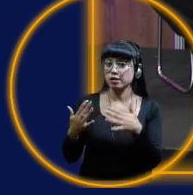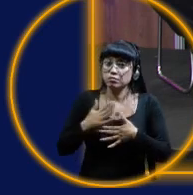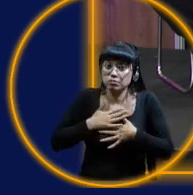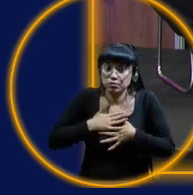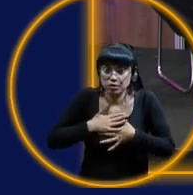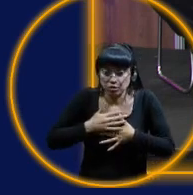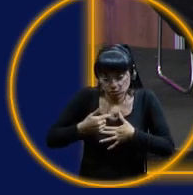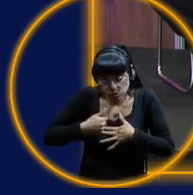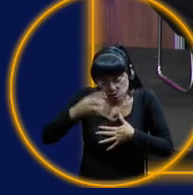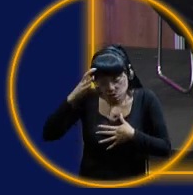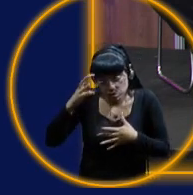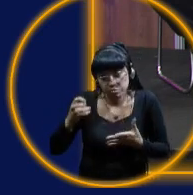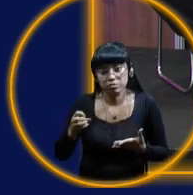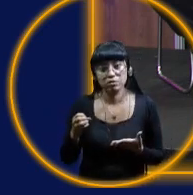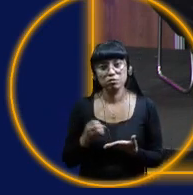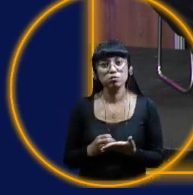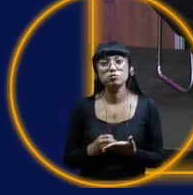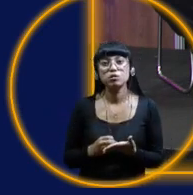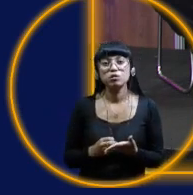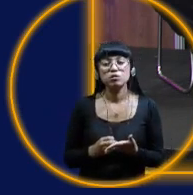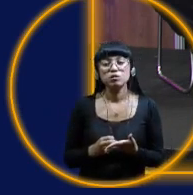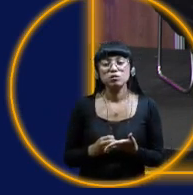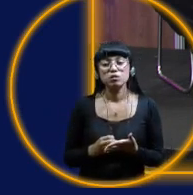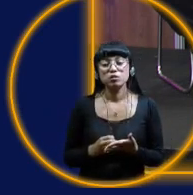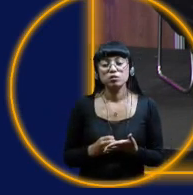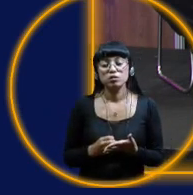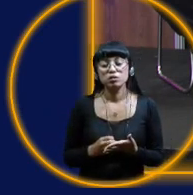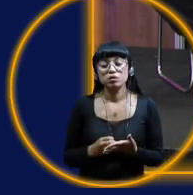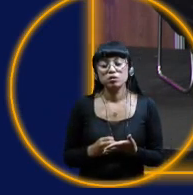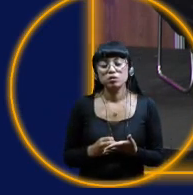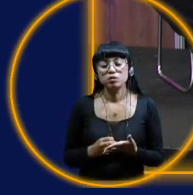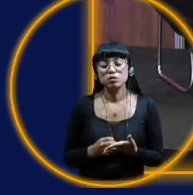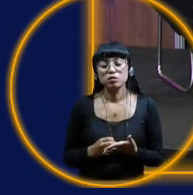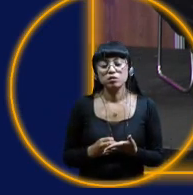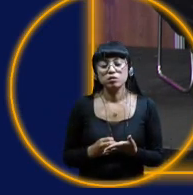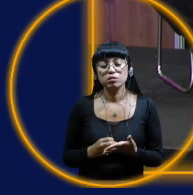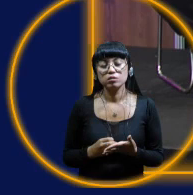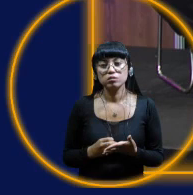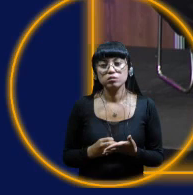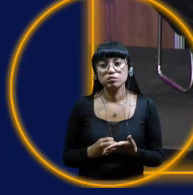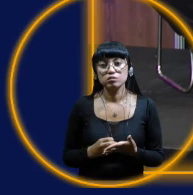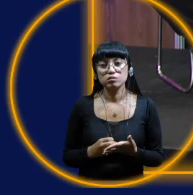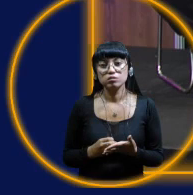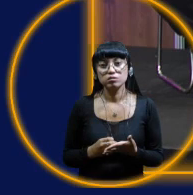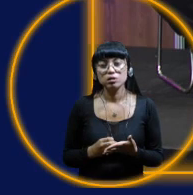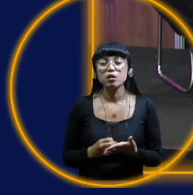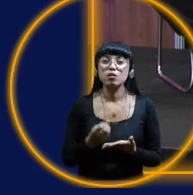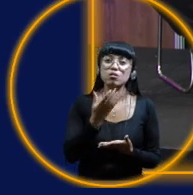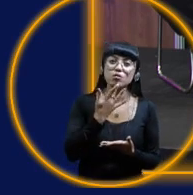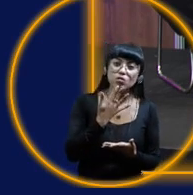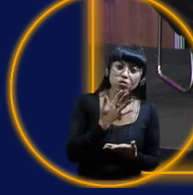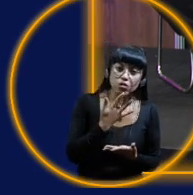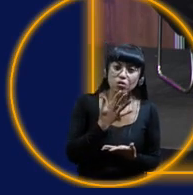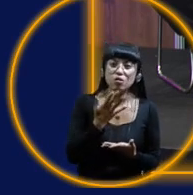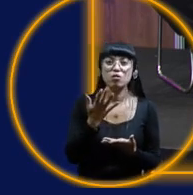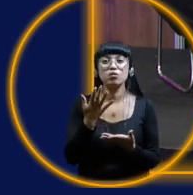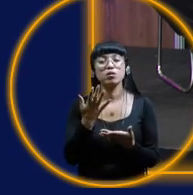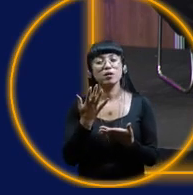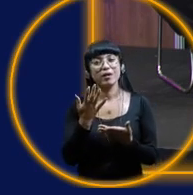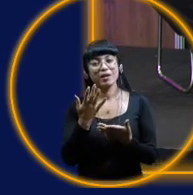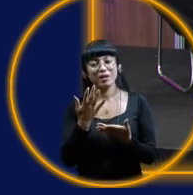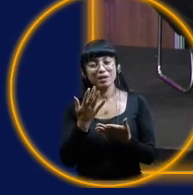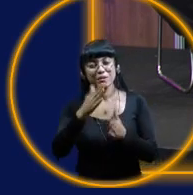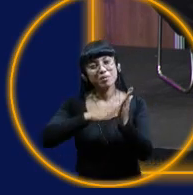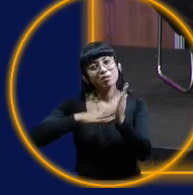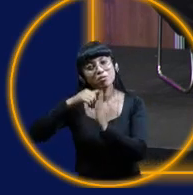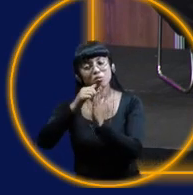like watercolor painting and turned into digital art, turned into animation. But for you, using